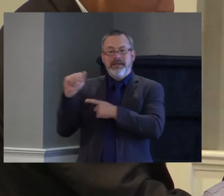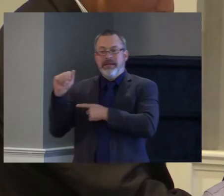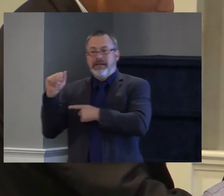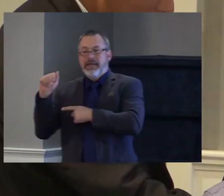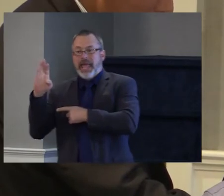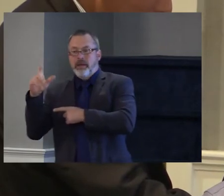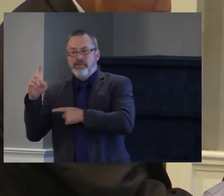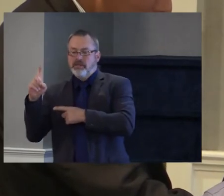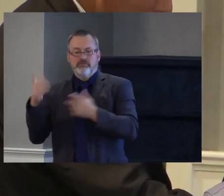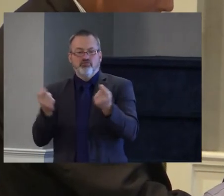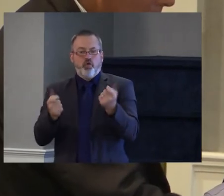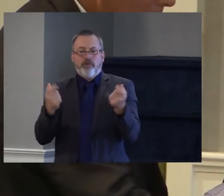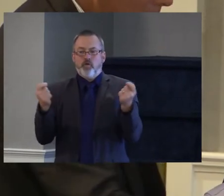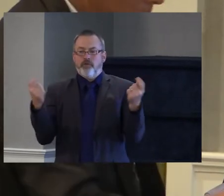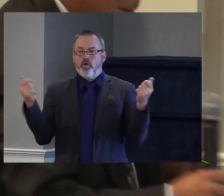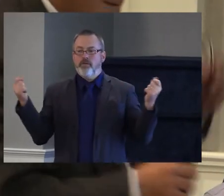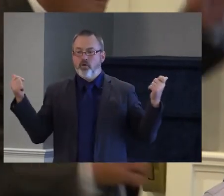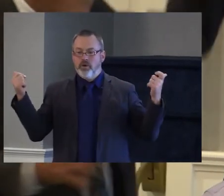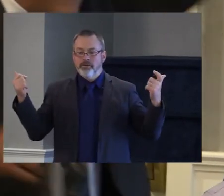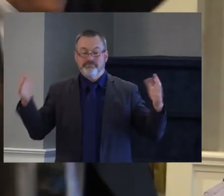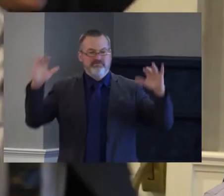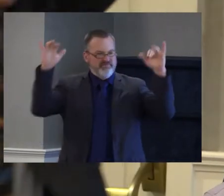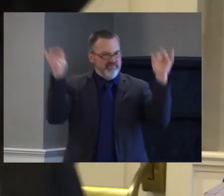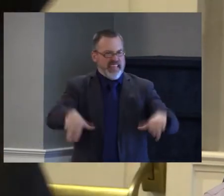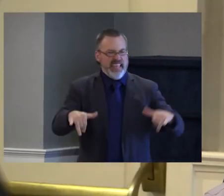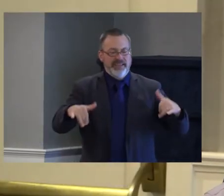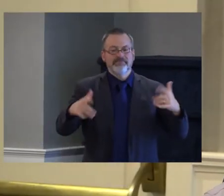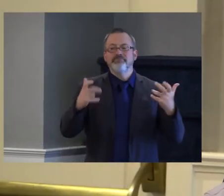Please enjoy the rest of your afternoon.